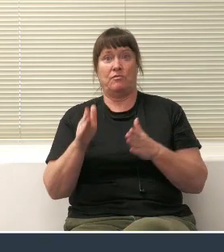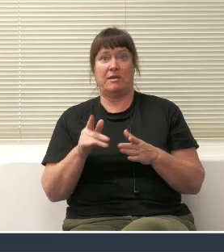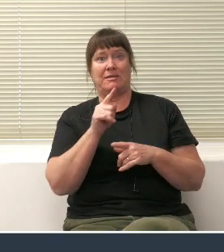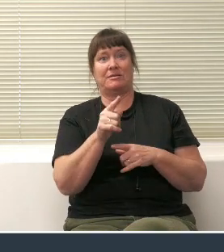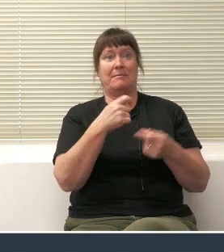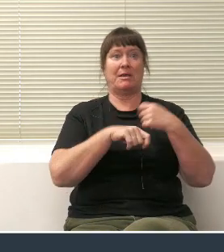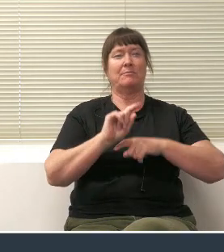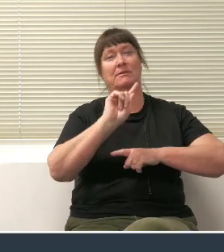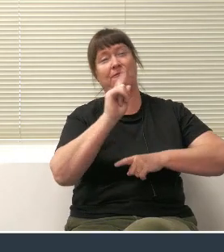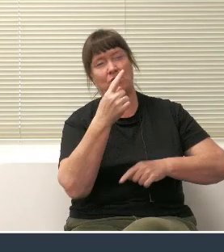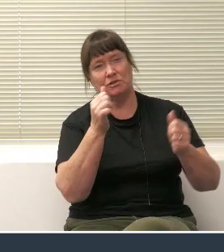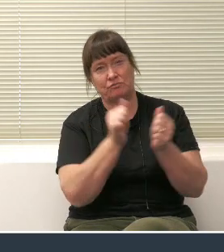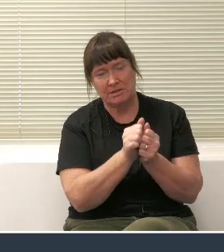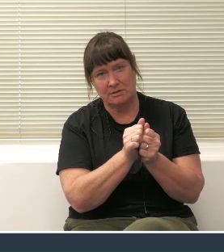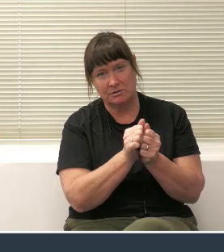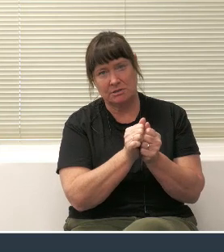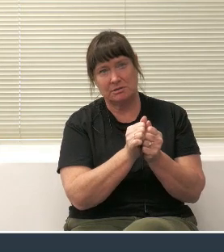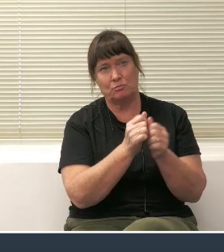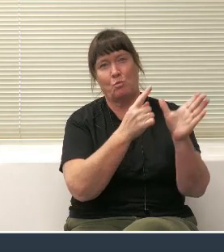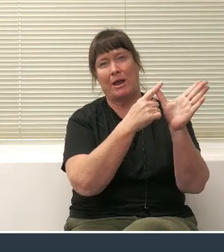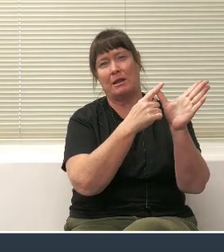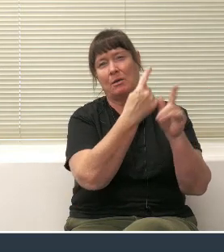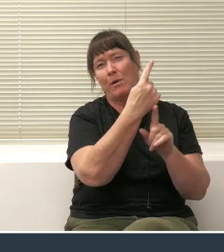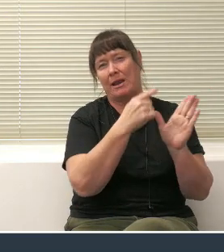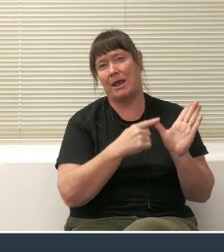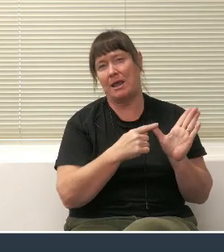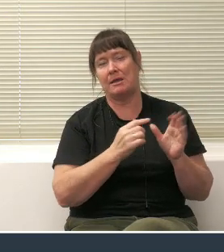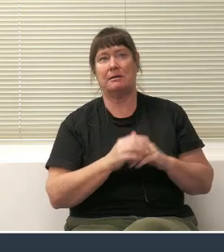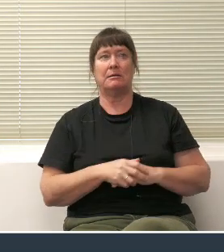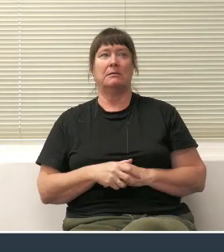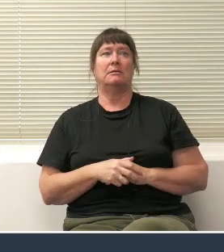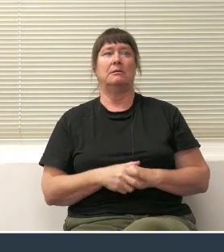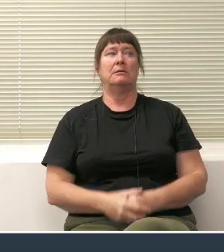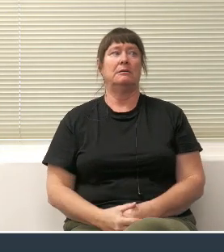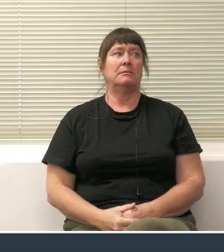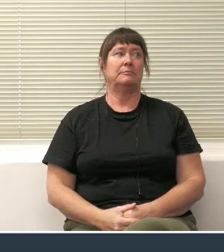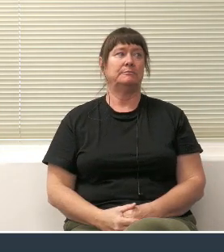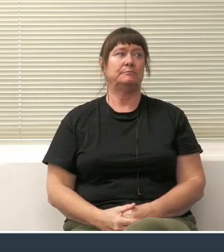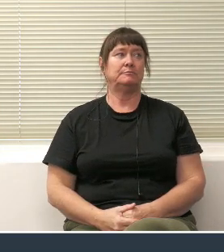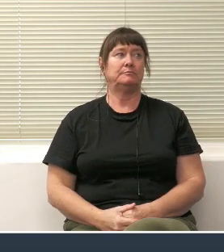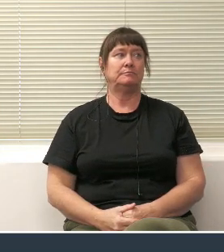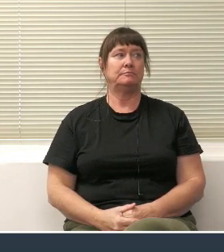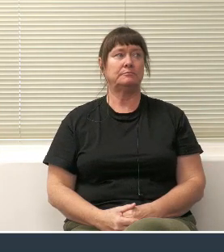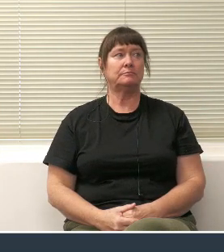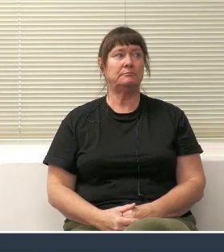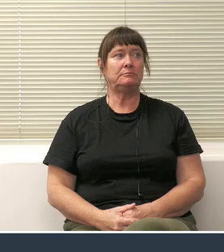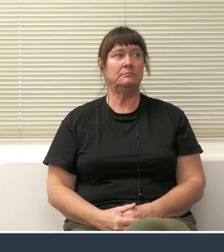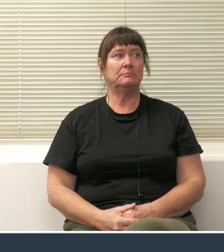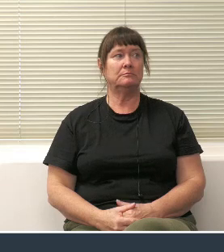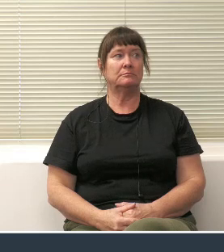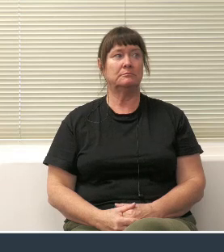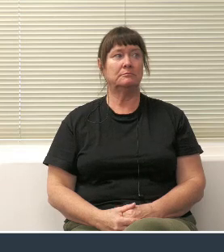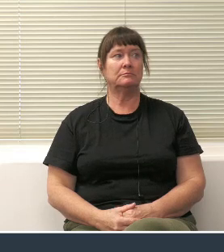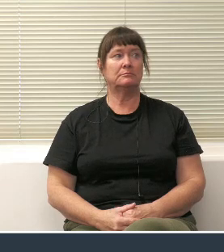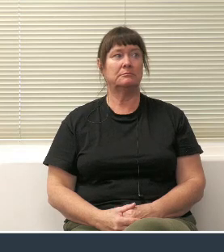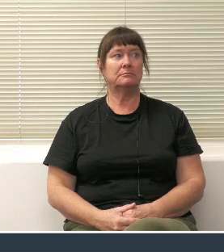of the. Thank you. That's a good point. Just that we have got this part at the top of it. And